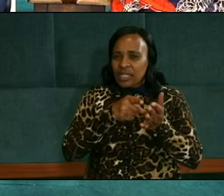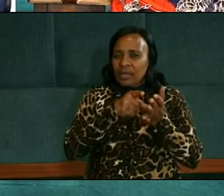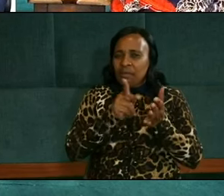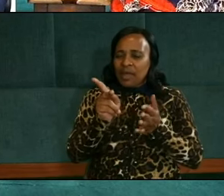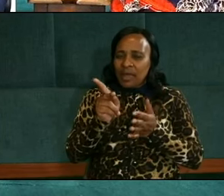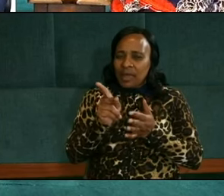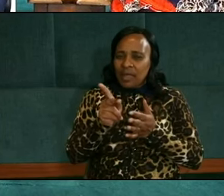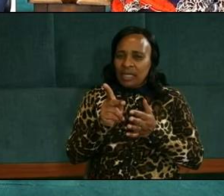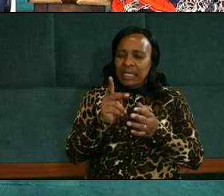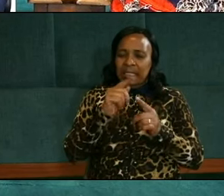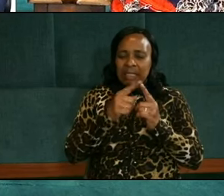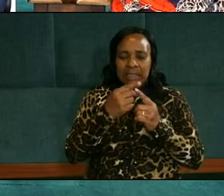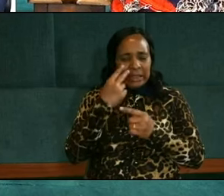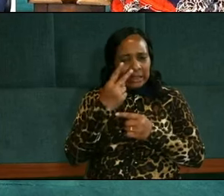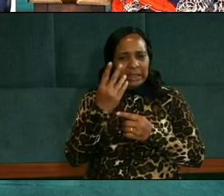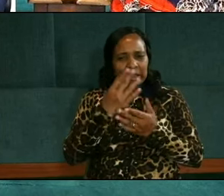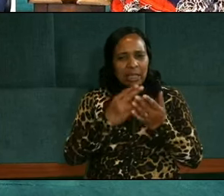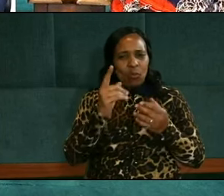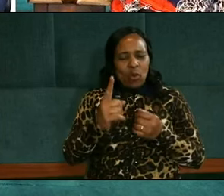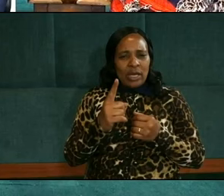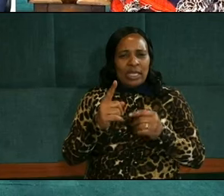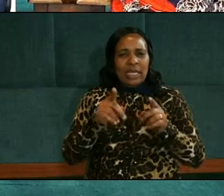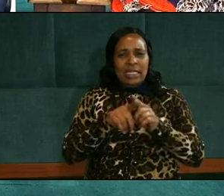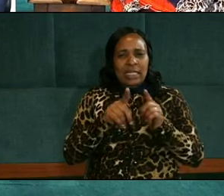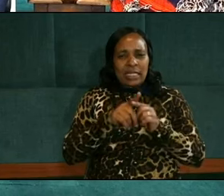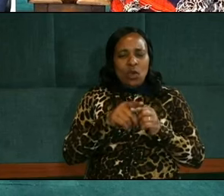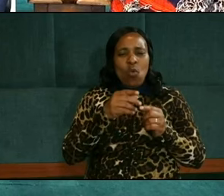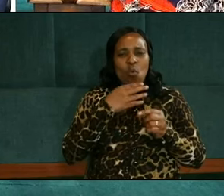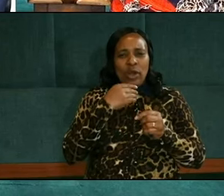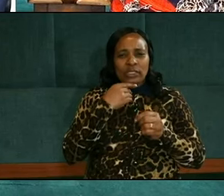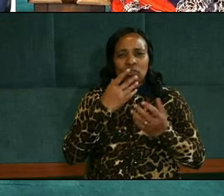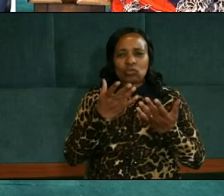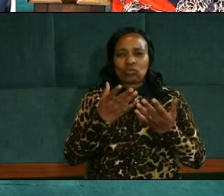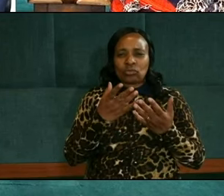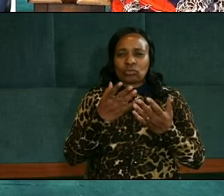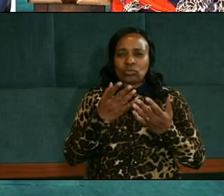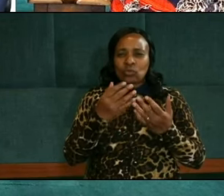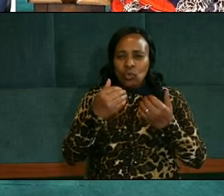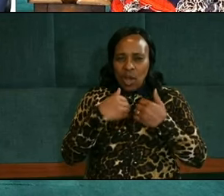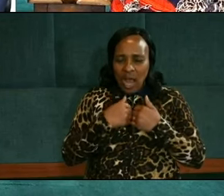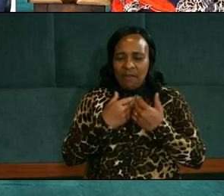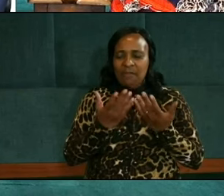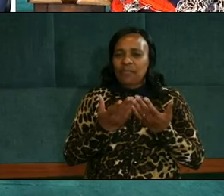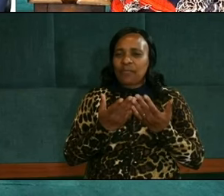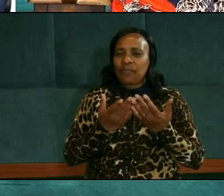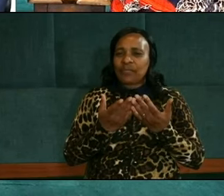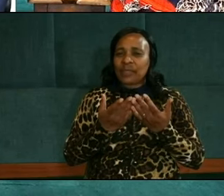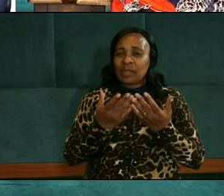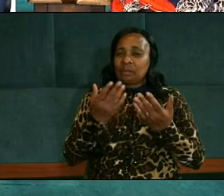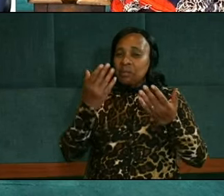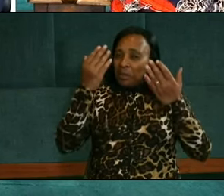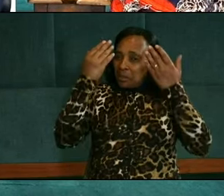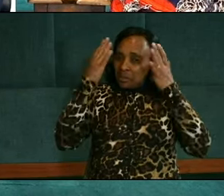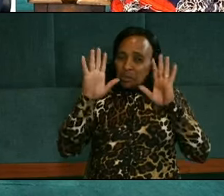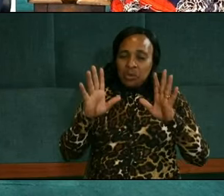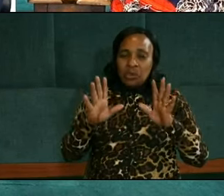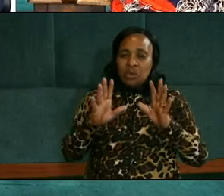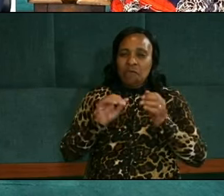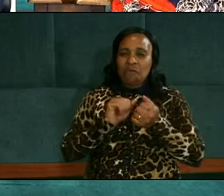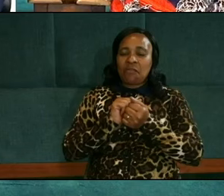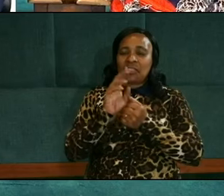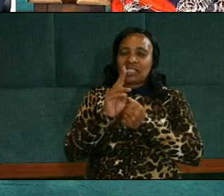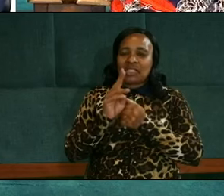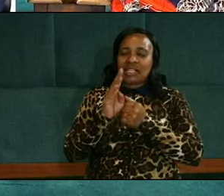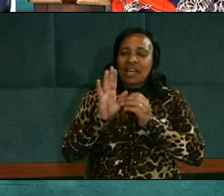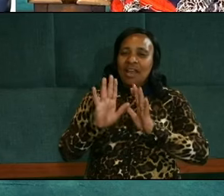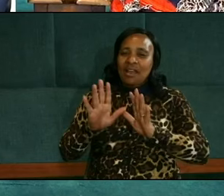either seen someone with it or they want the status from having that thing. I didn't even know they were at 14. They left me at 10.